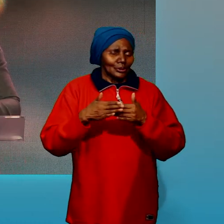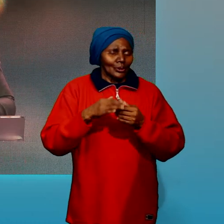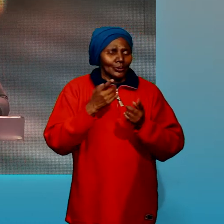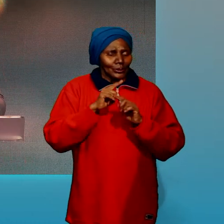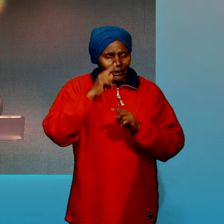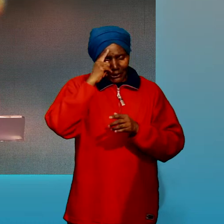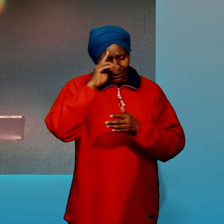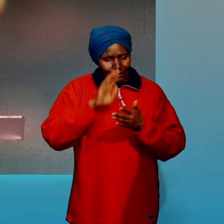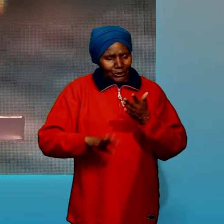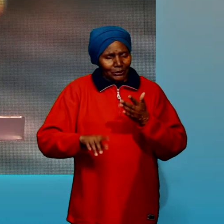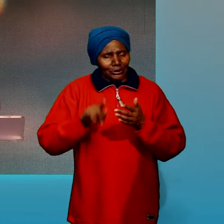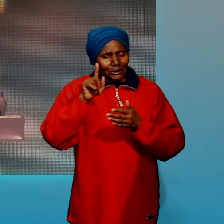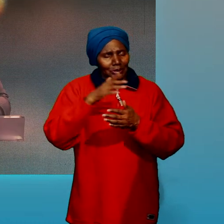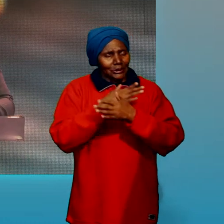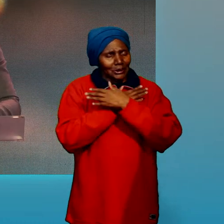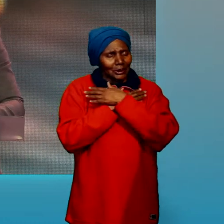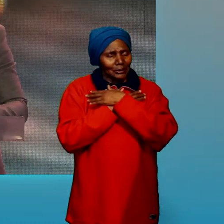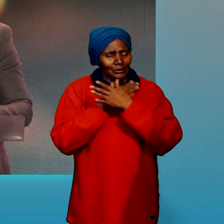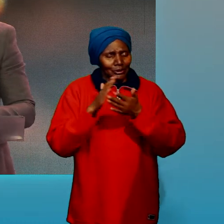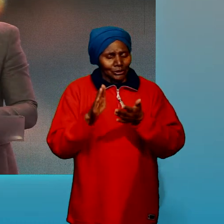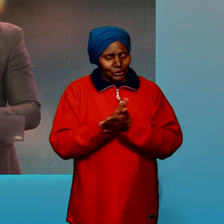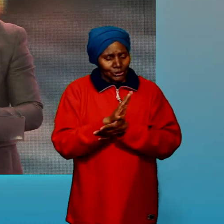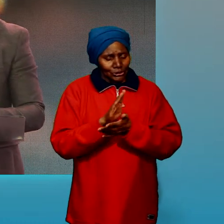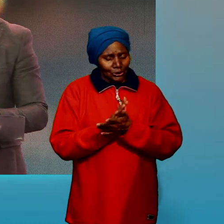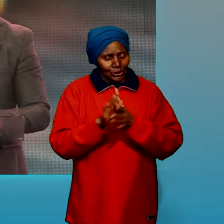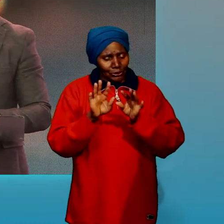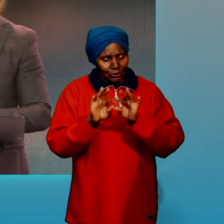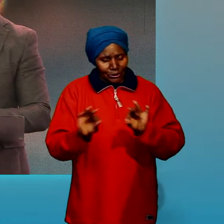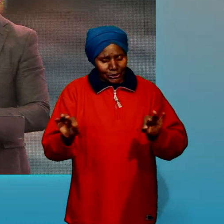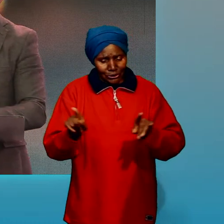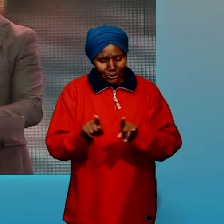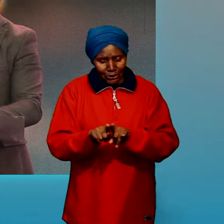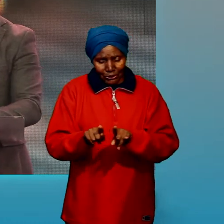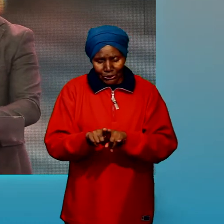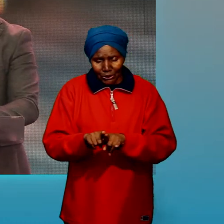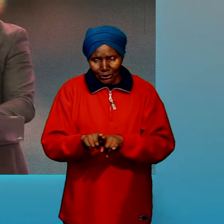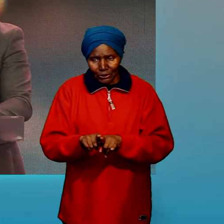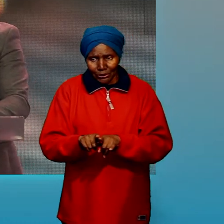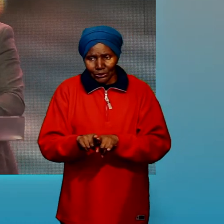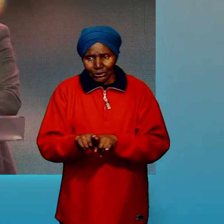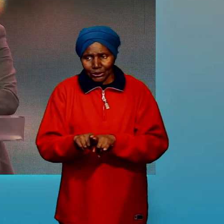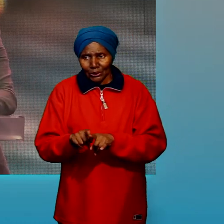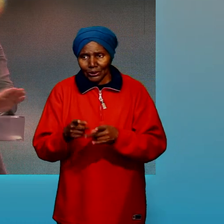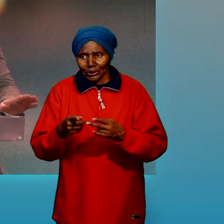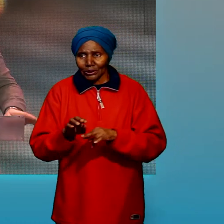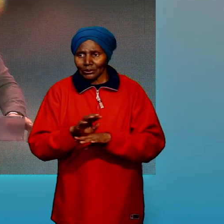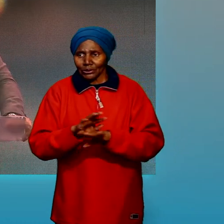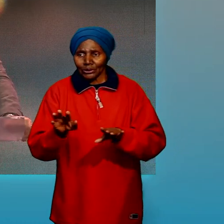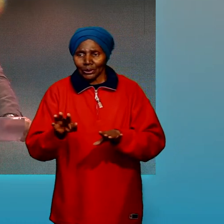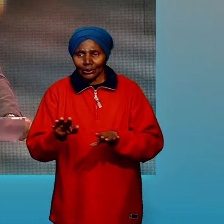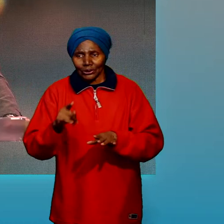his peace. And unless you possess a joy in Jesus,